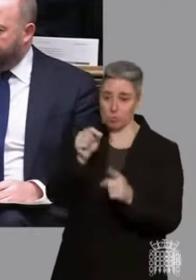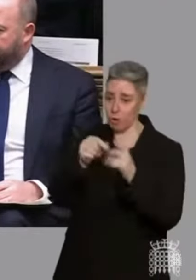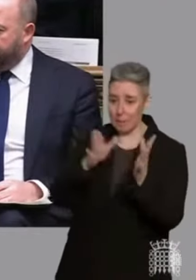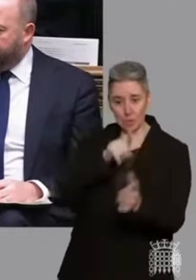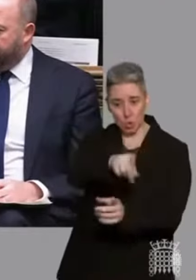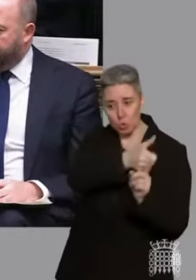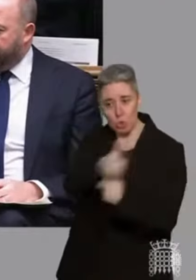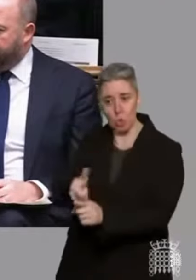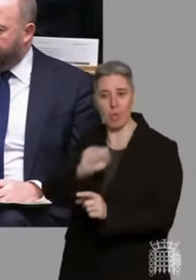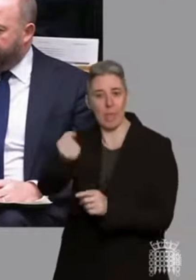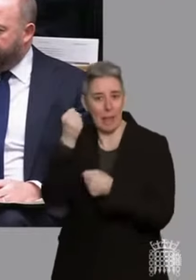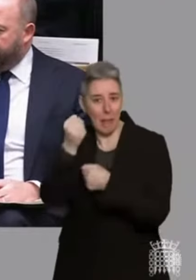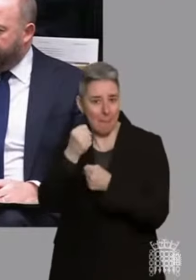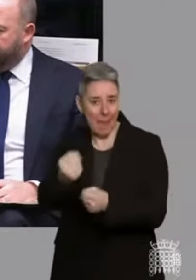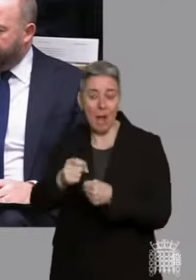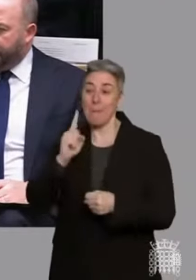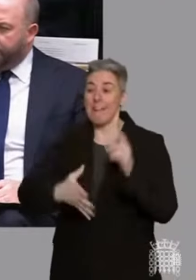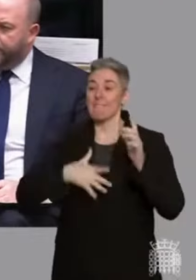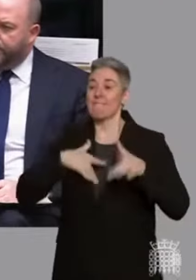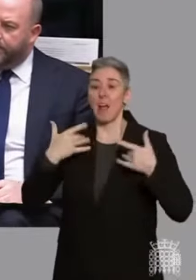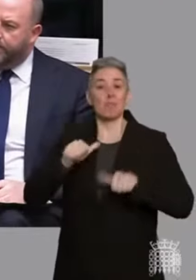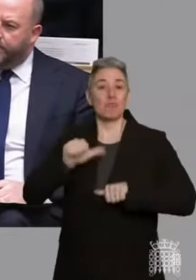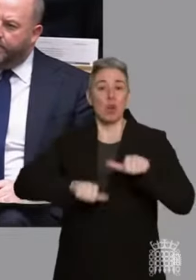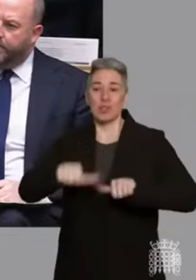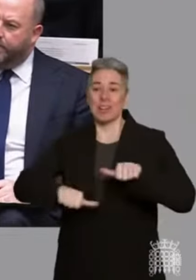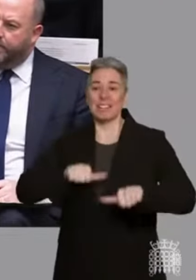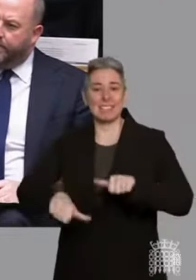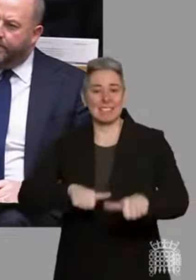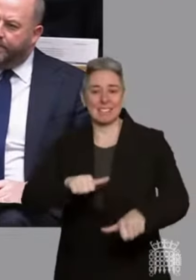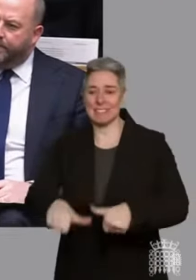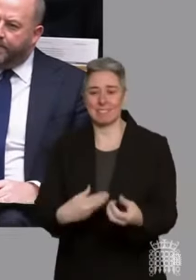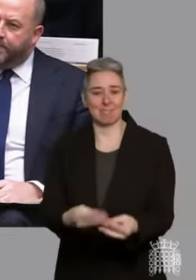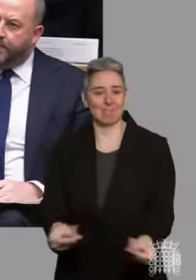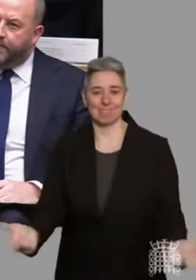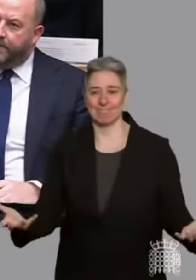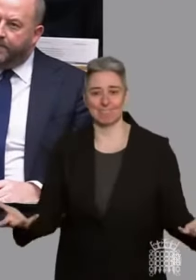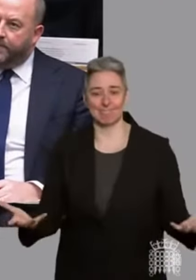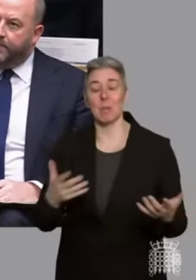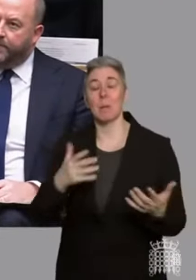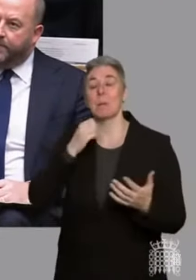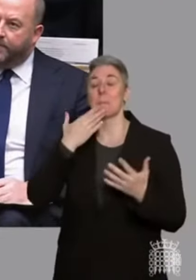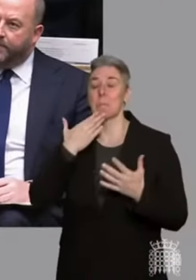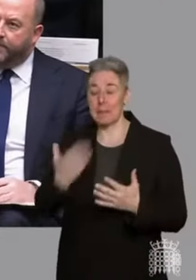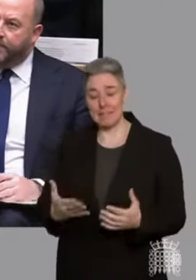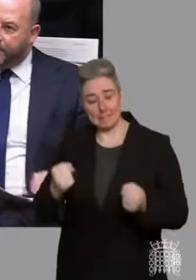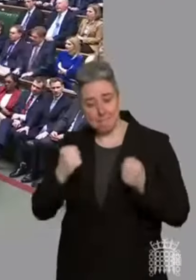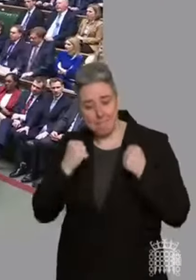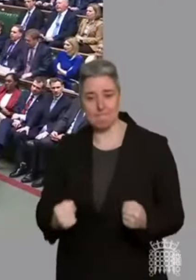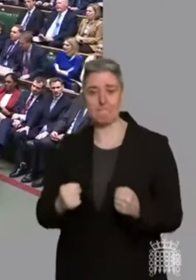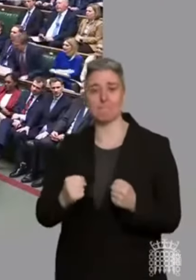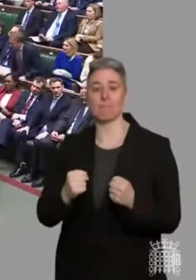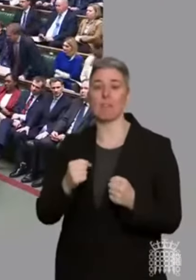the 3 dads so that we can finally get this over the line and ultimately save young lives?